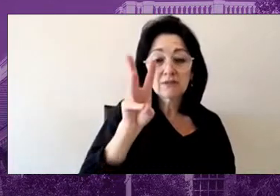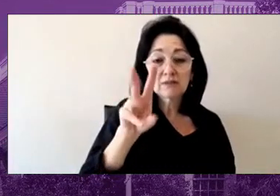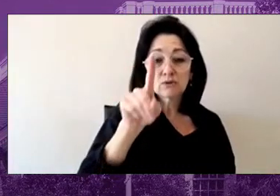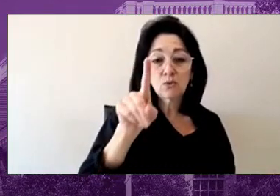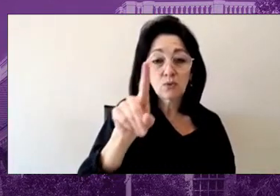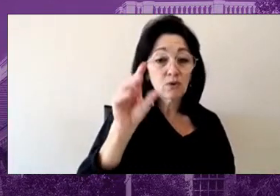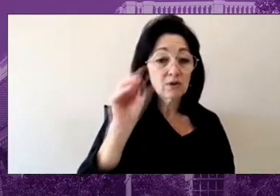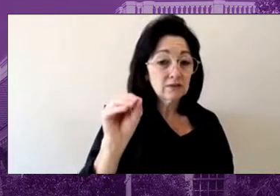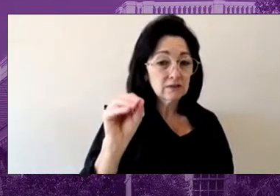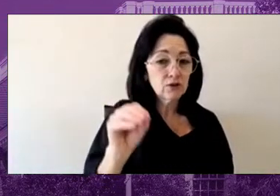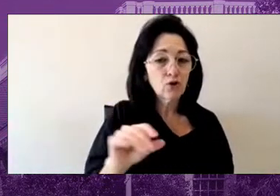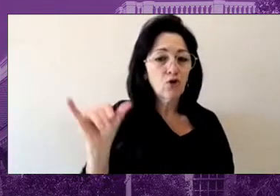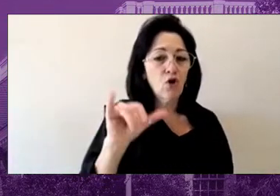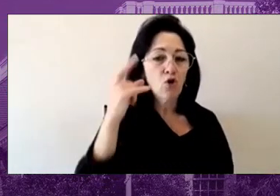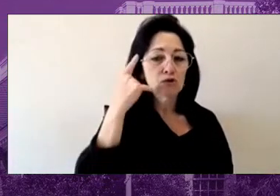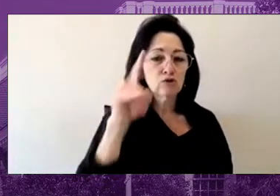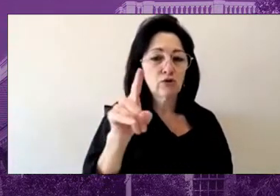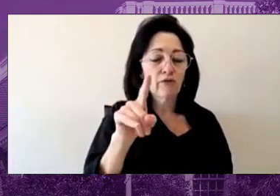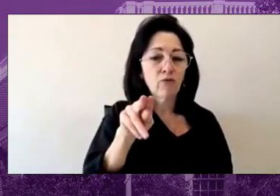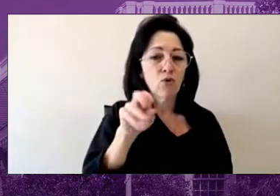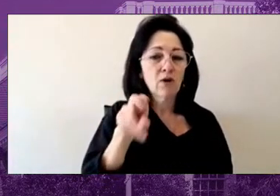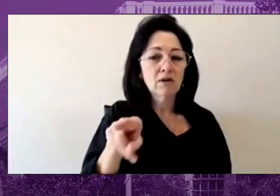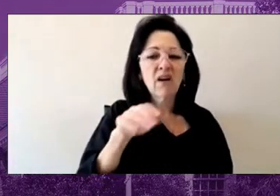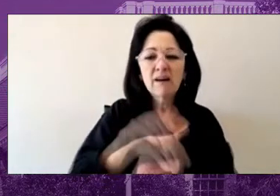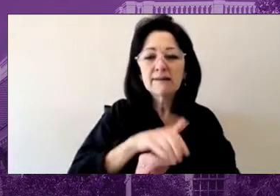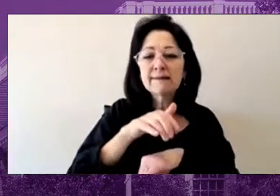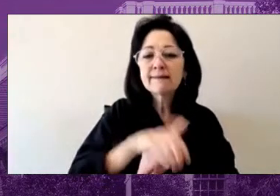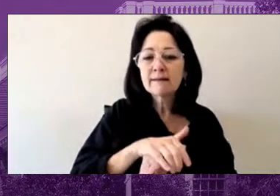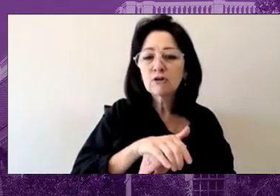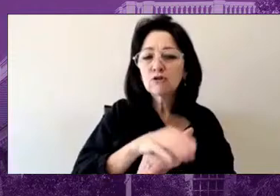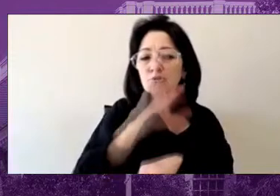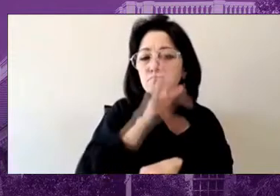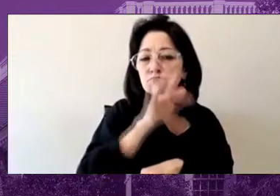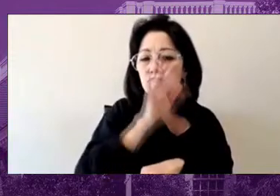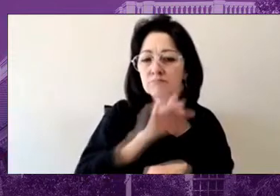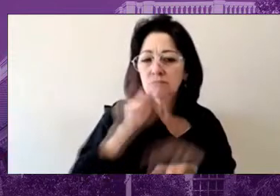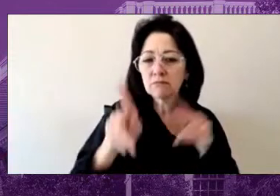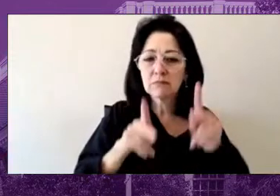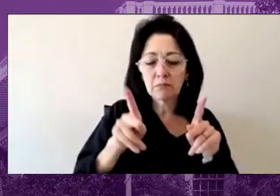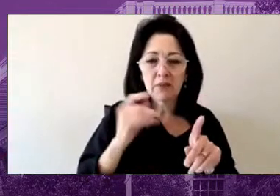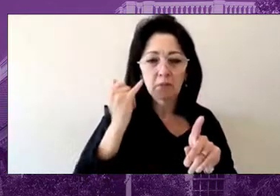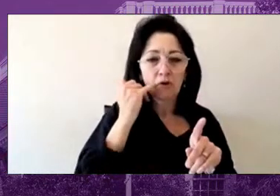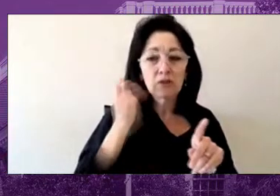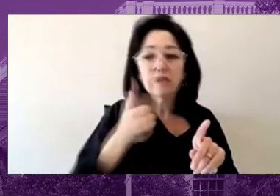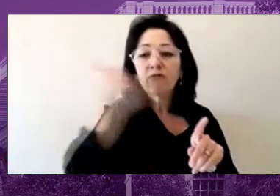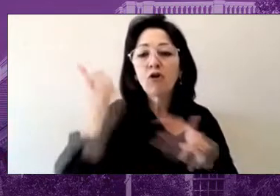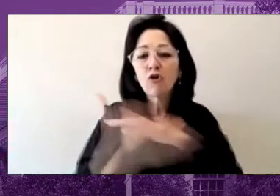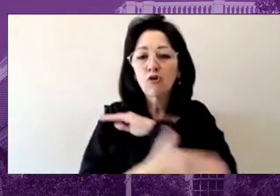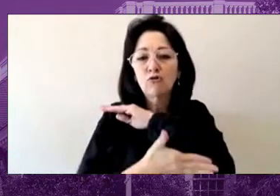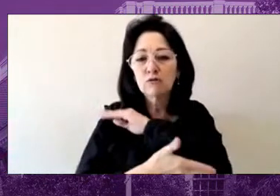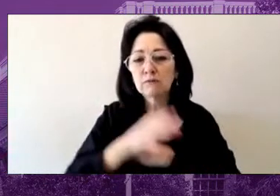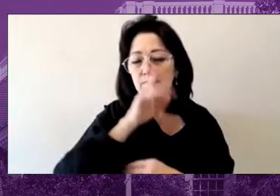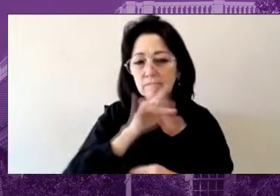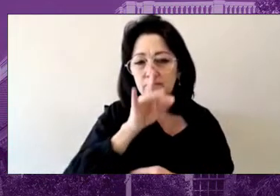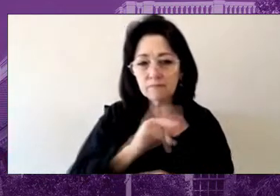302-762-6110, also for non-English speakers. In Northern Kent County,